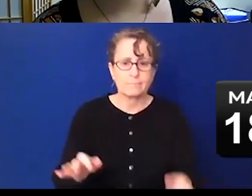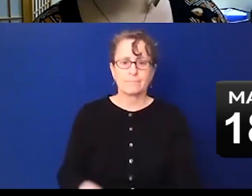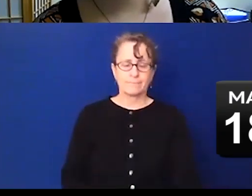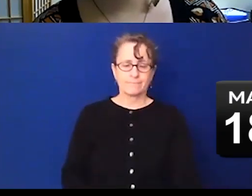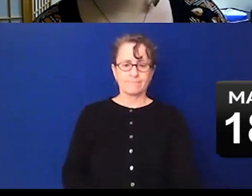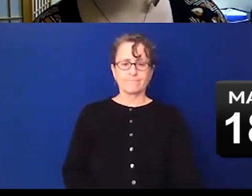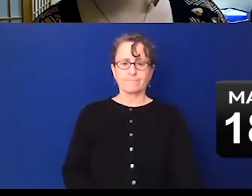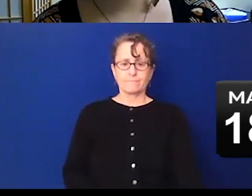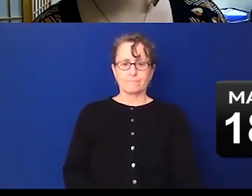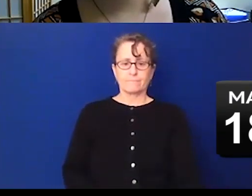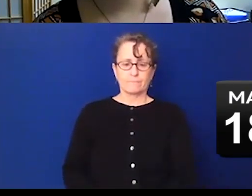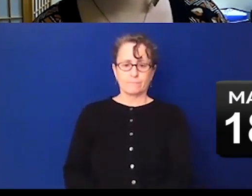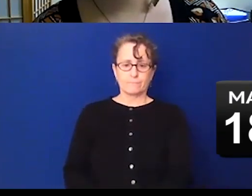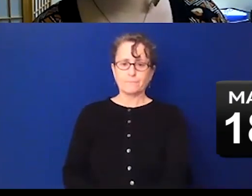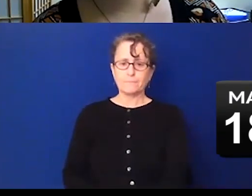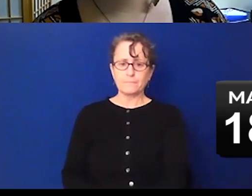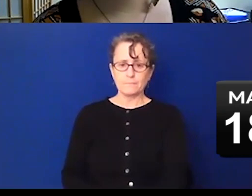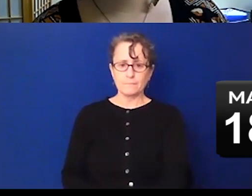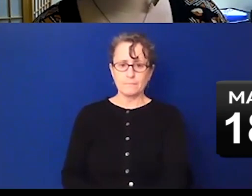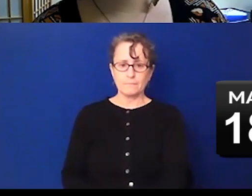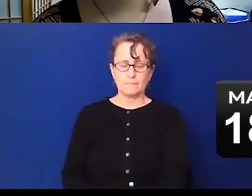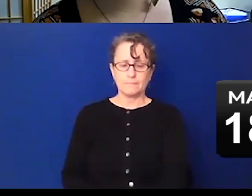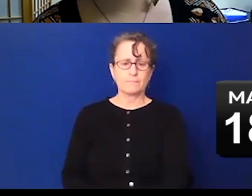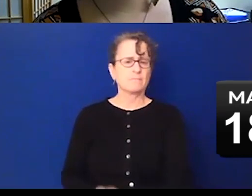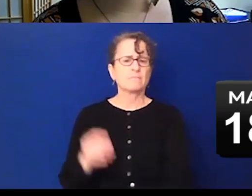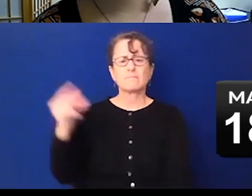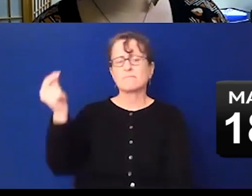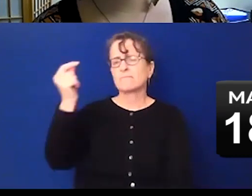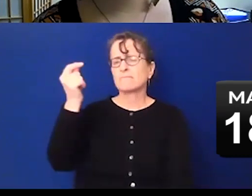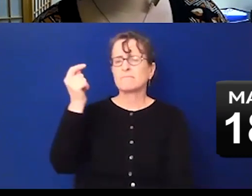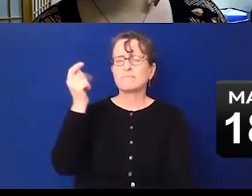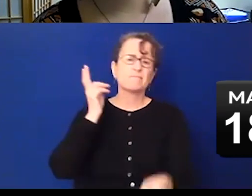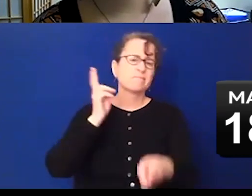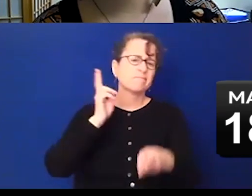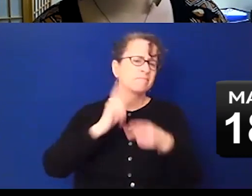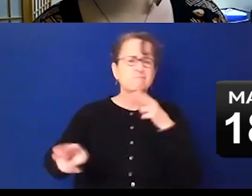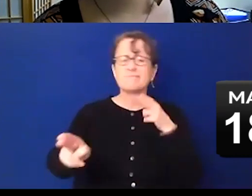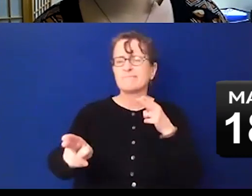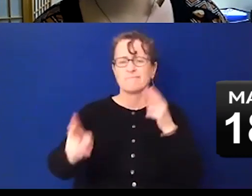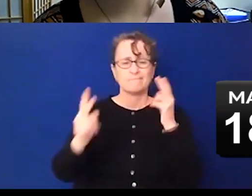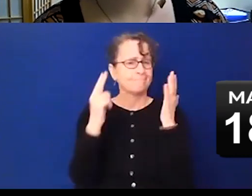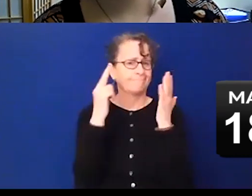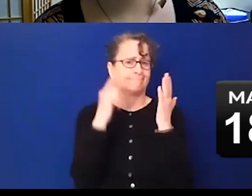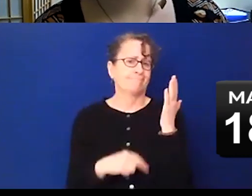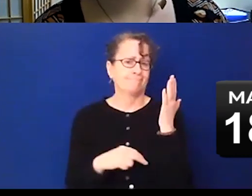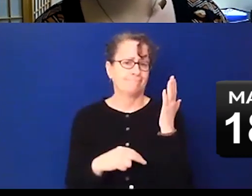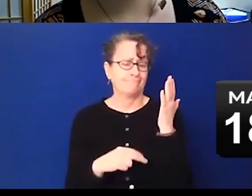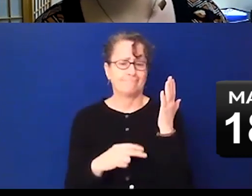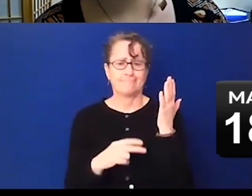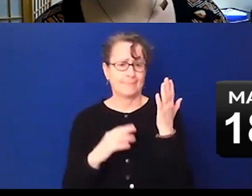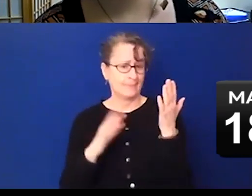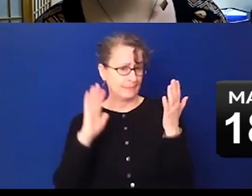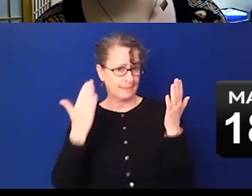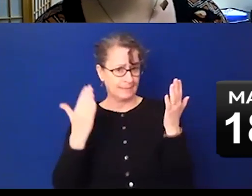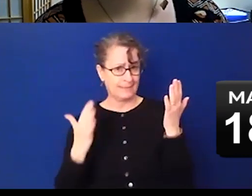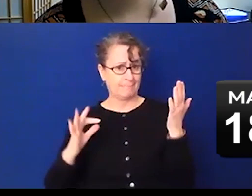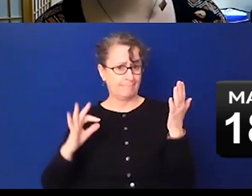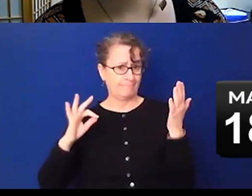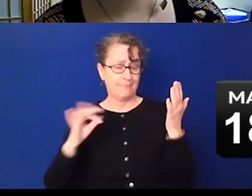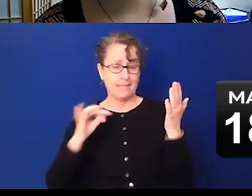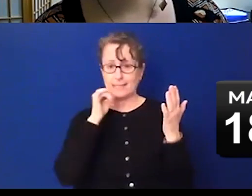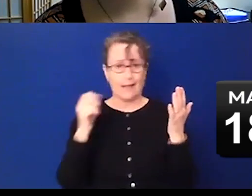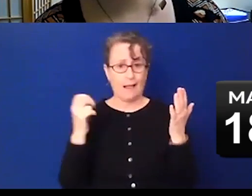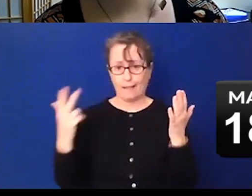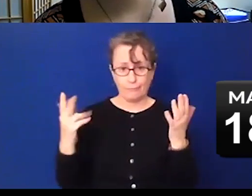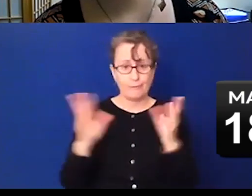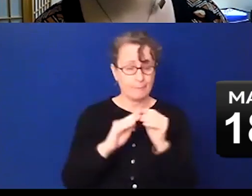then, you know, my double check on you is moments, right? I'm looking to make sure that it doesn't look like you had three meetings on here when there were